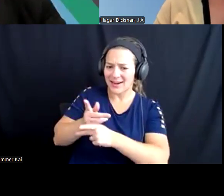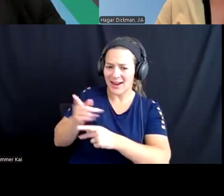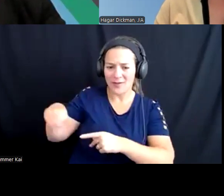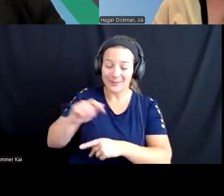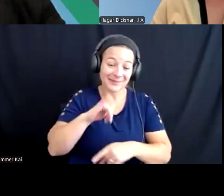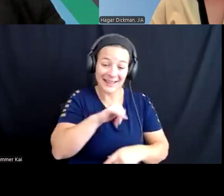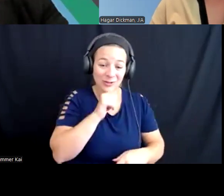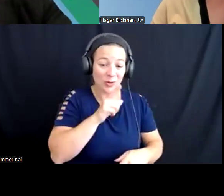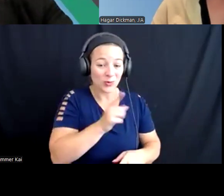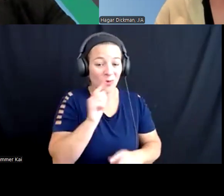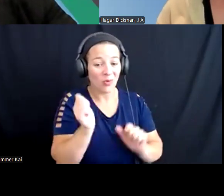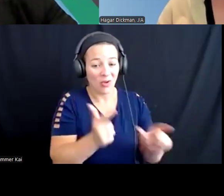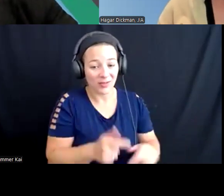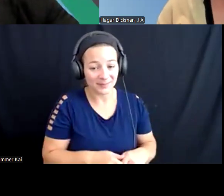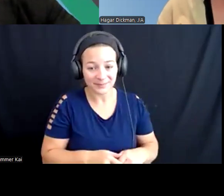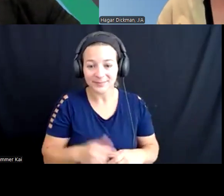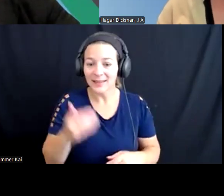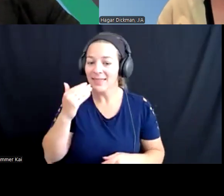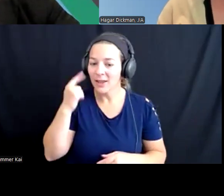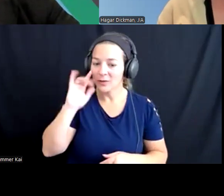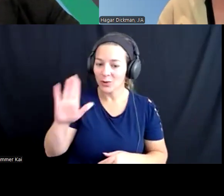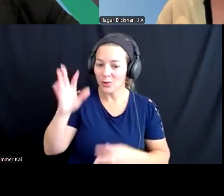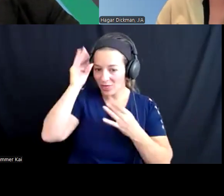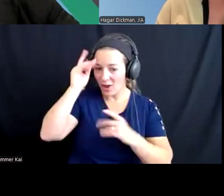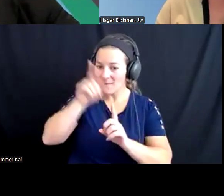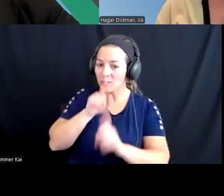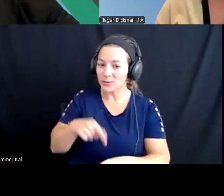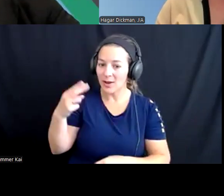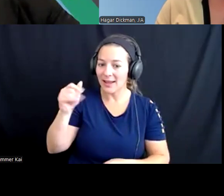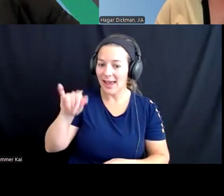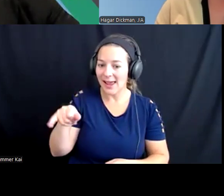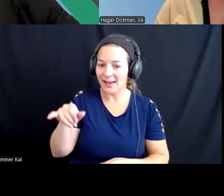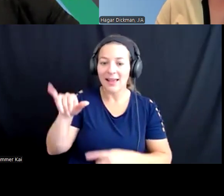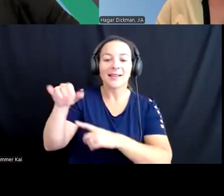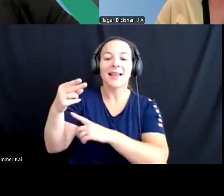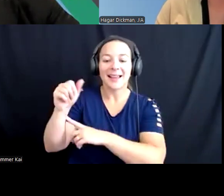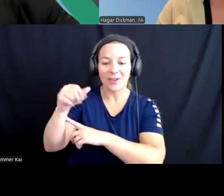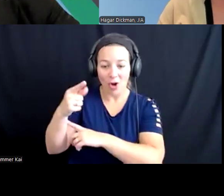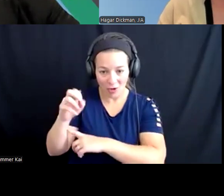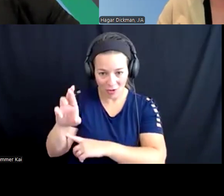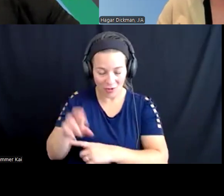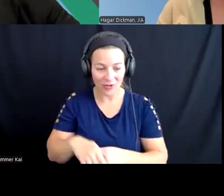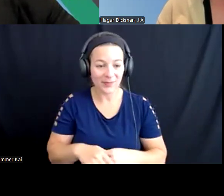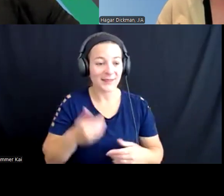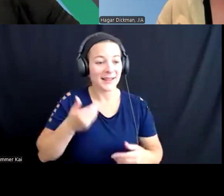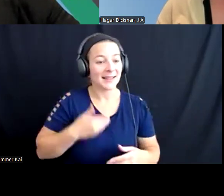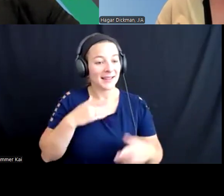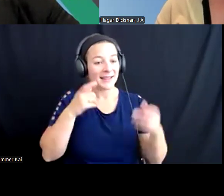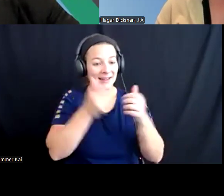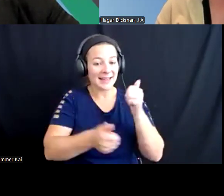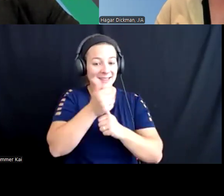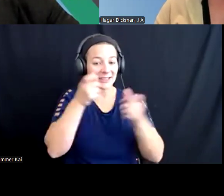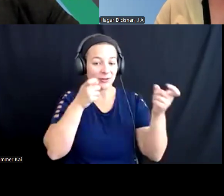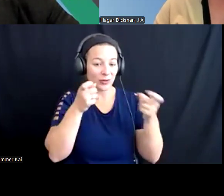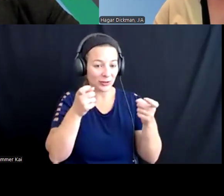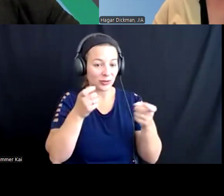Thank you. Thank you, Hagar, for your thoughtful response. And Sherry, as the executive director at Silicon Valley Independent Living Center,